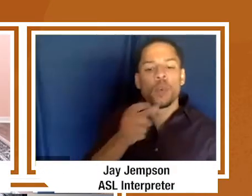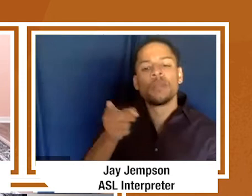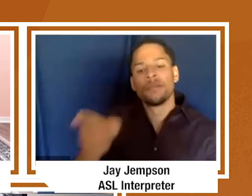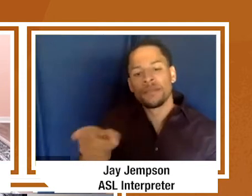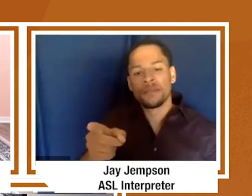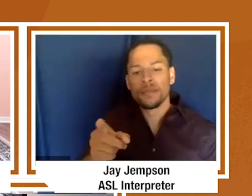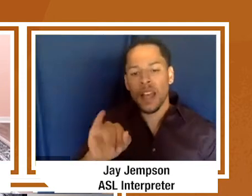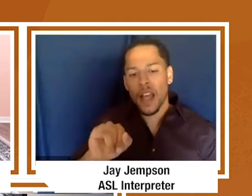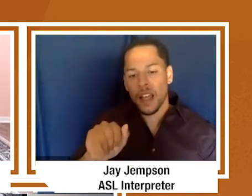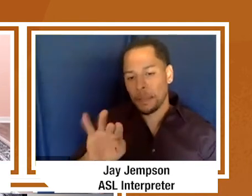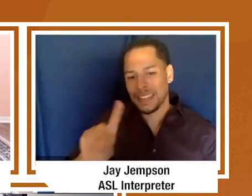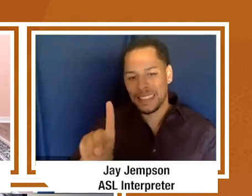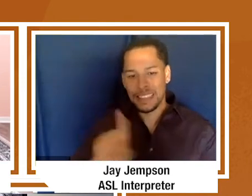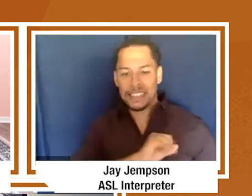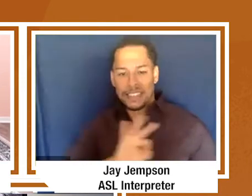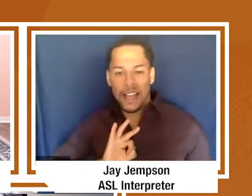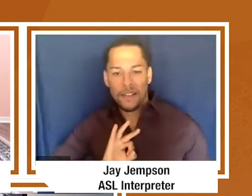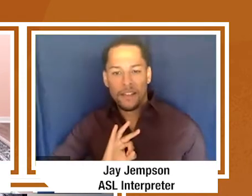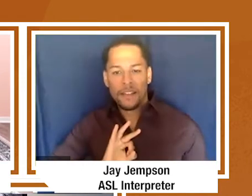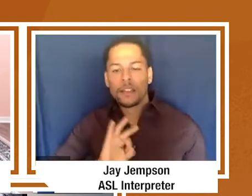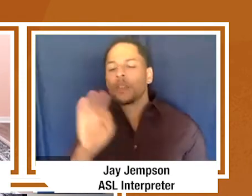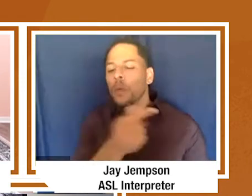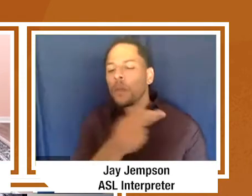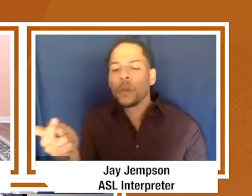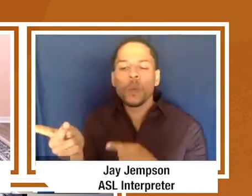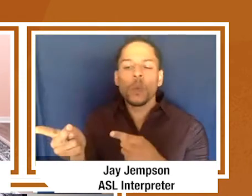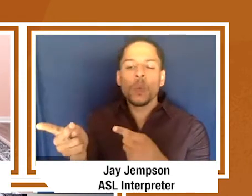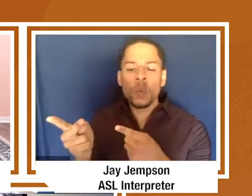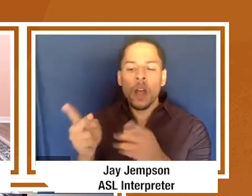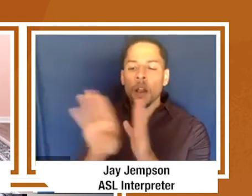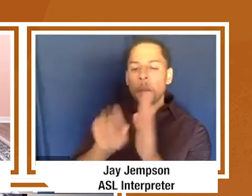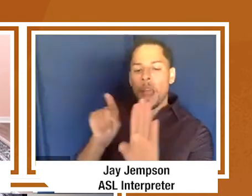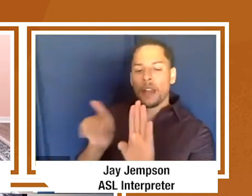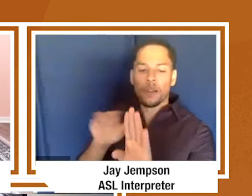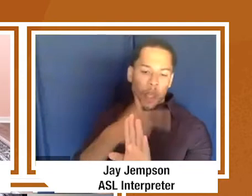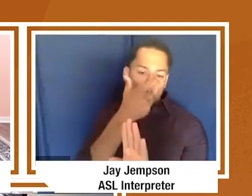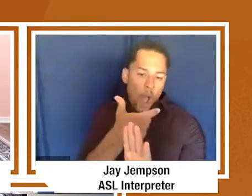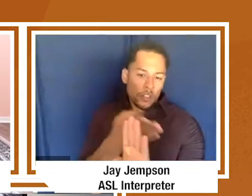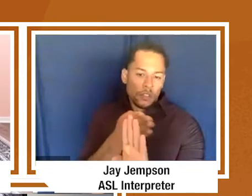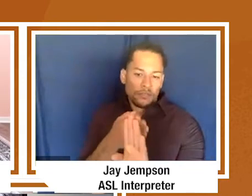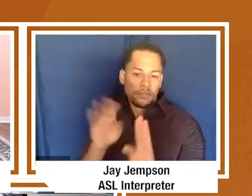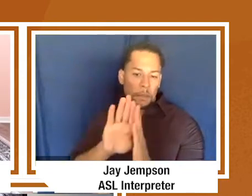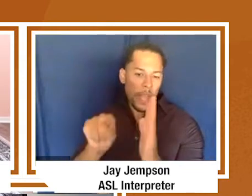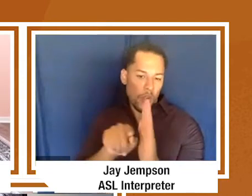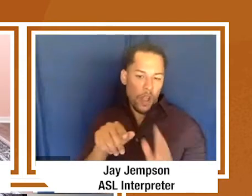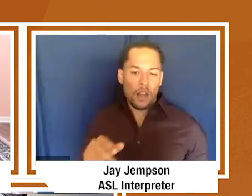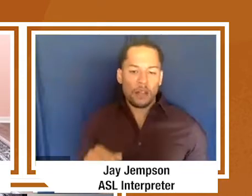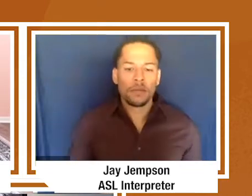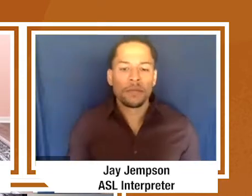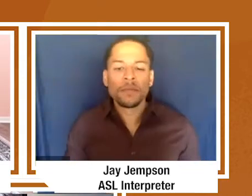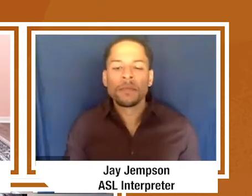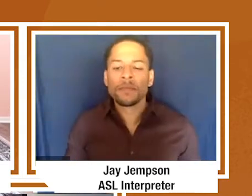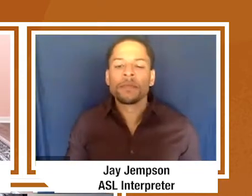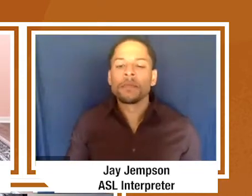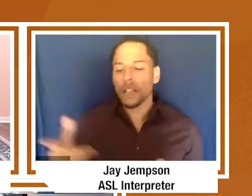absolutely. Shout out to the dynamic staff. I see some of them in the room and some of them not in the room, but I want to send much love to everybody on the